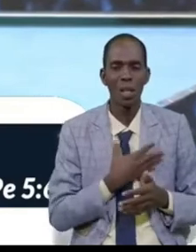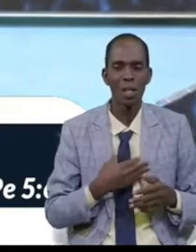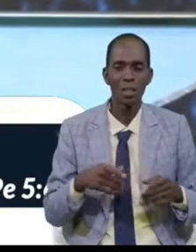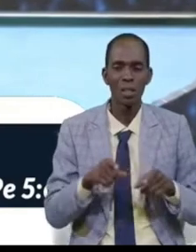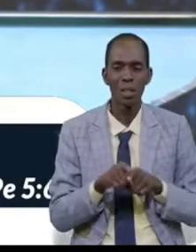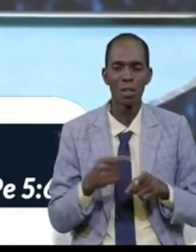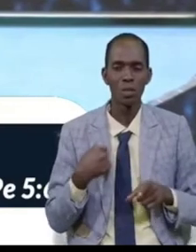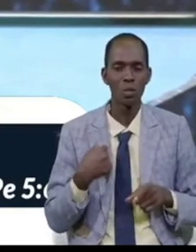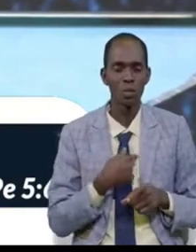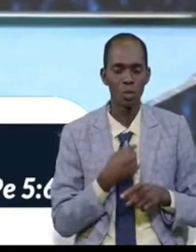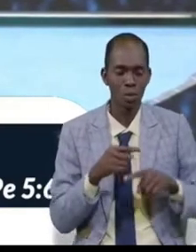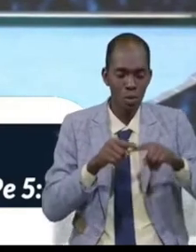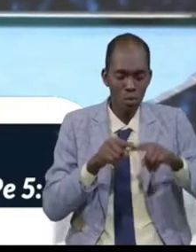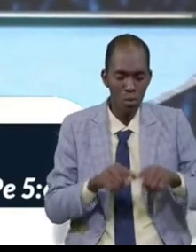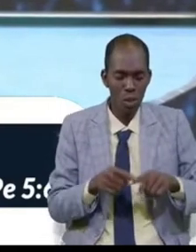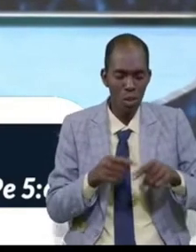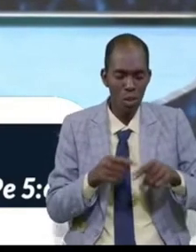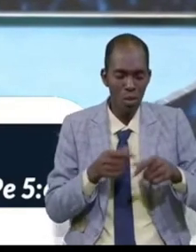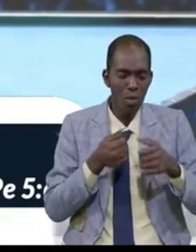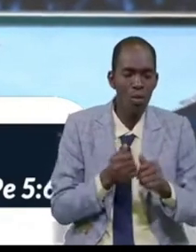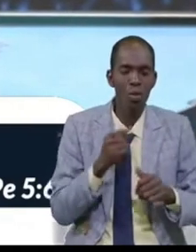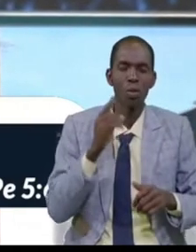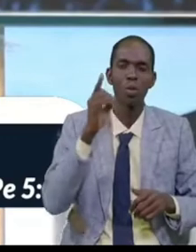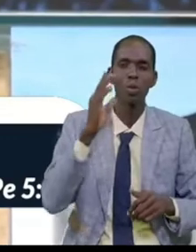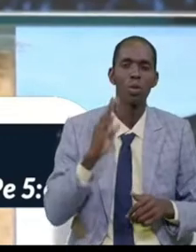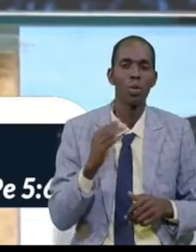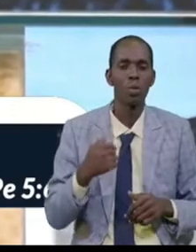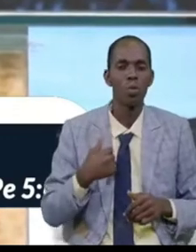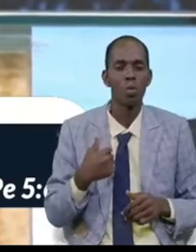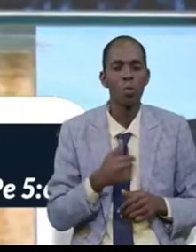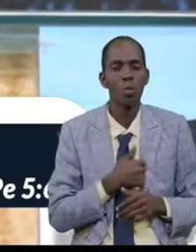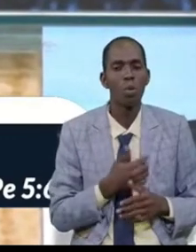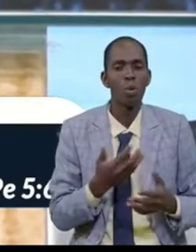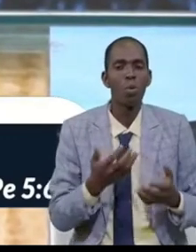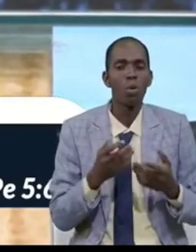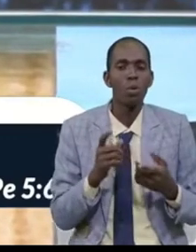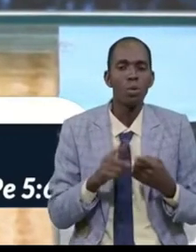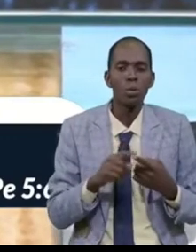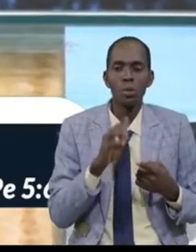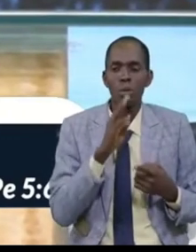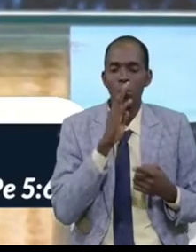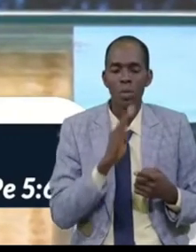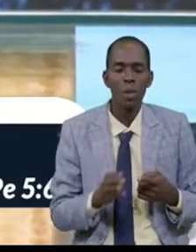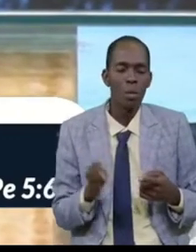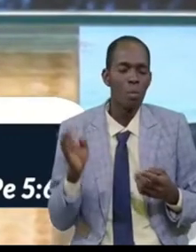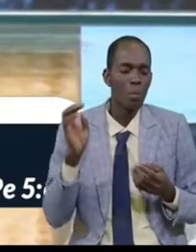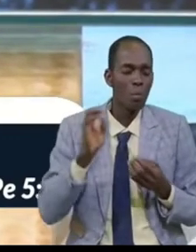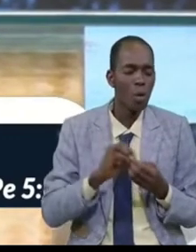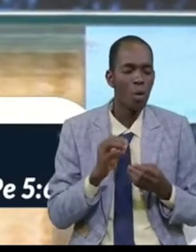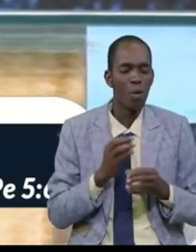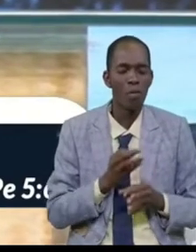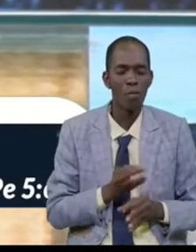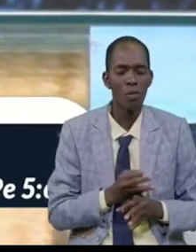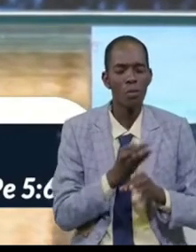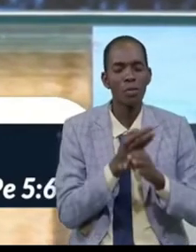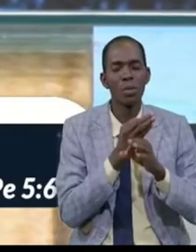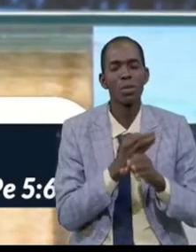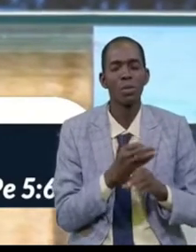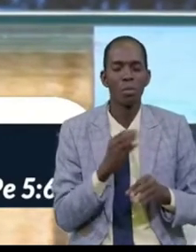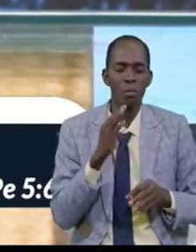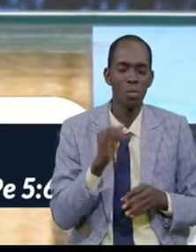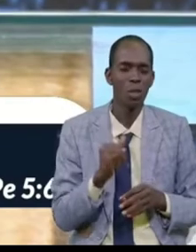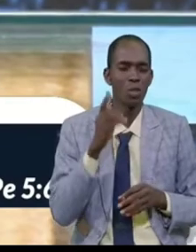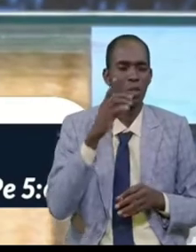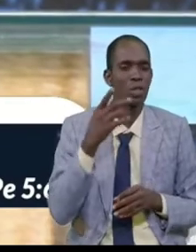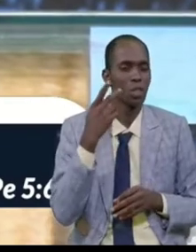we depend upon God and we want to be more and more faithful followers of God, here is what God